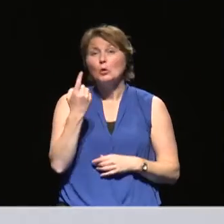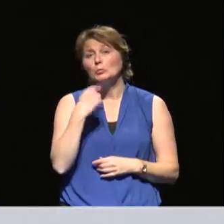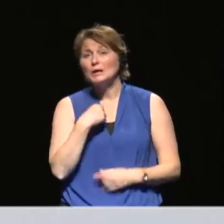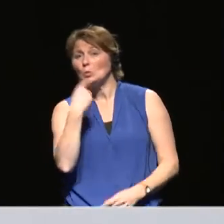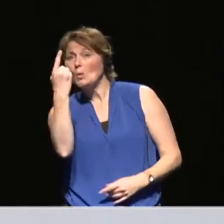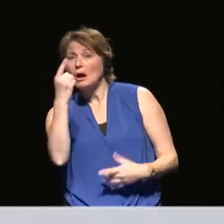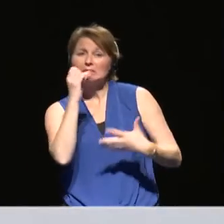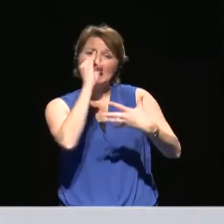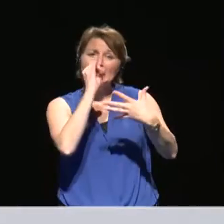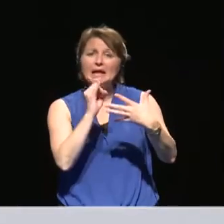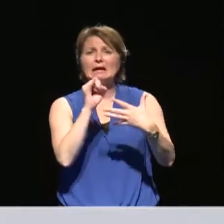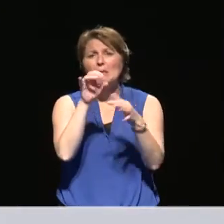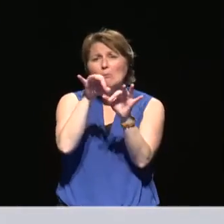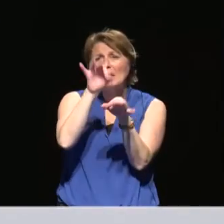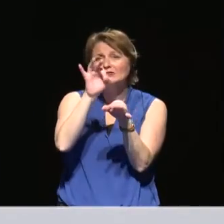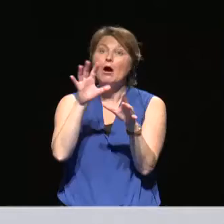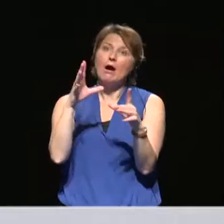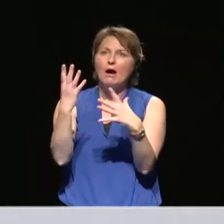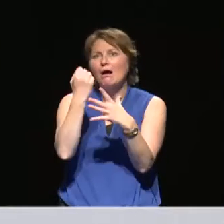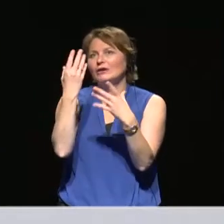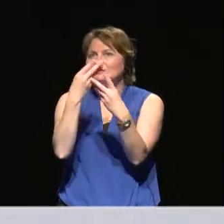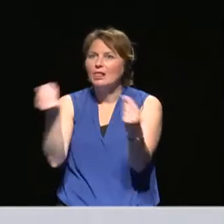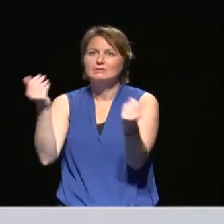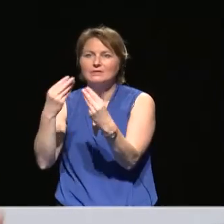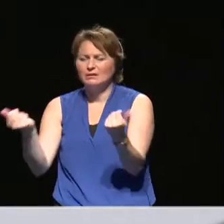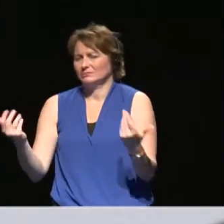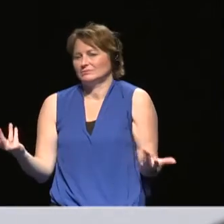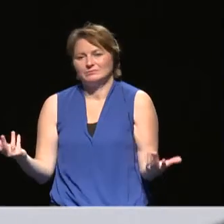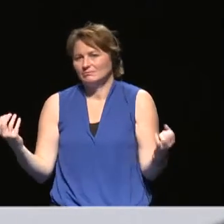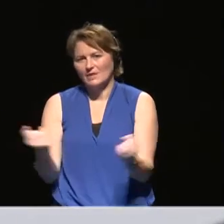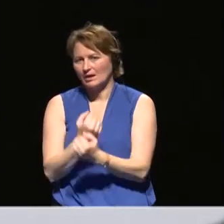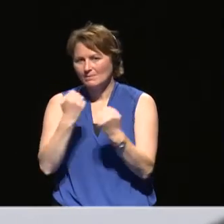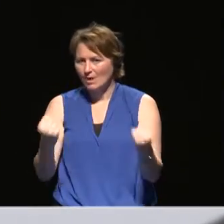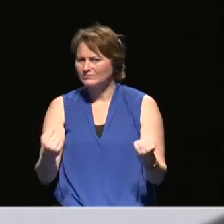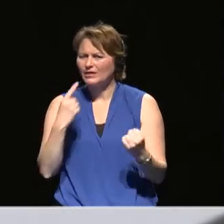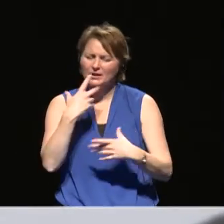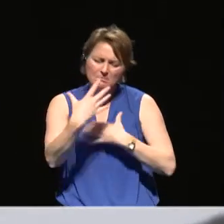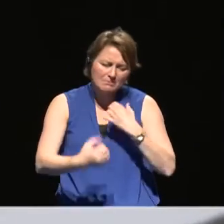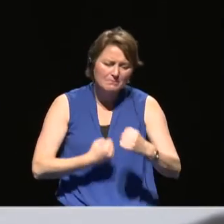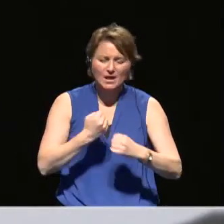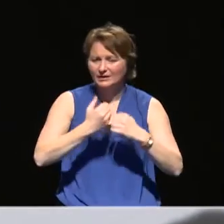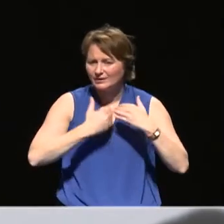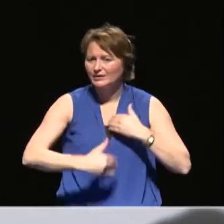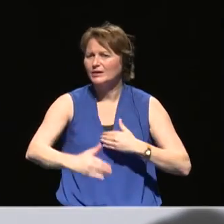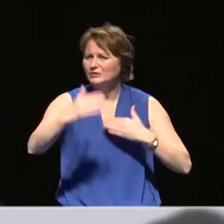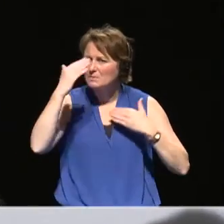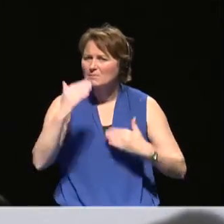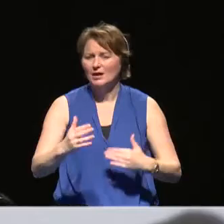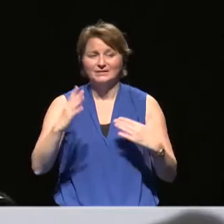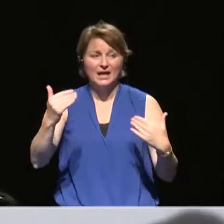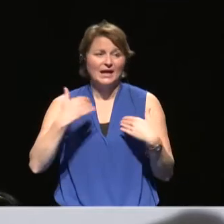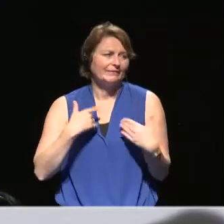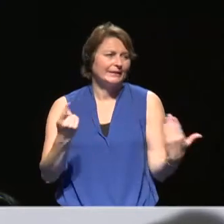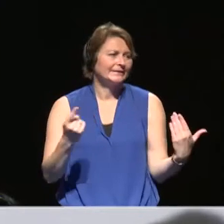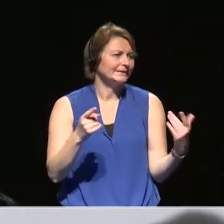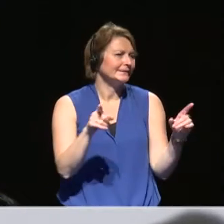success that does take over many, many, many years within particular frameworks is impossible. You might as well say, how do you measure